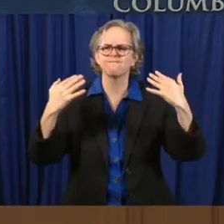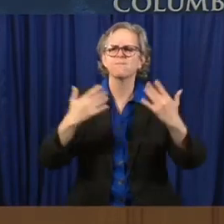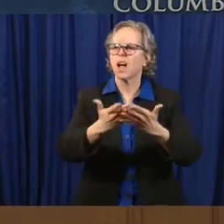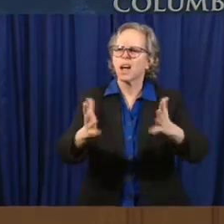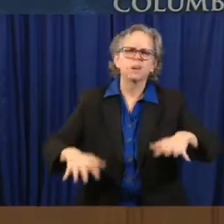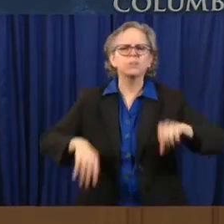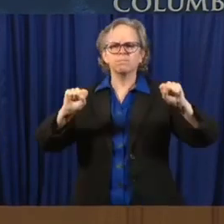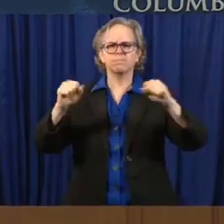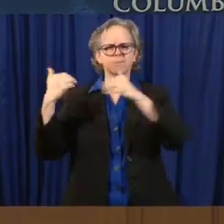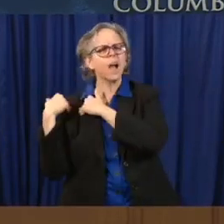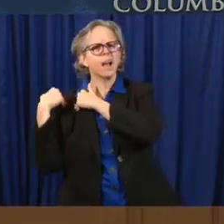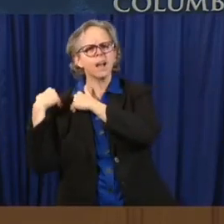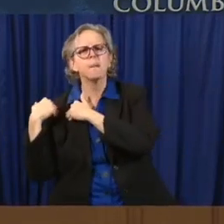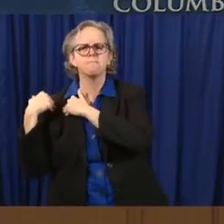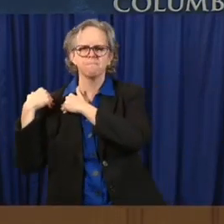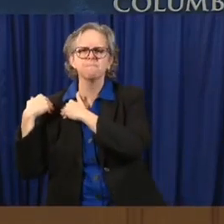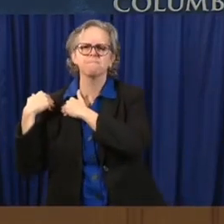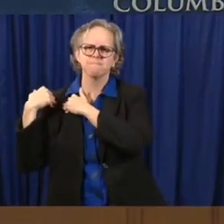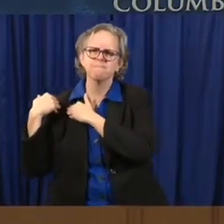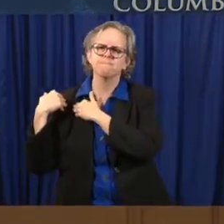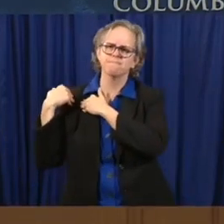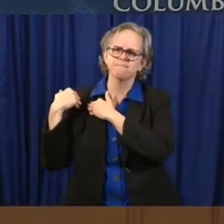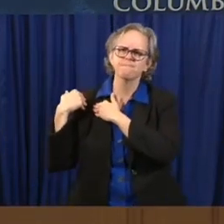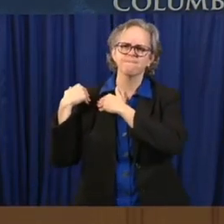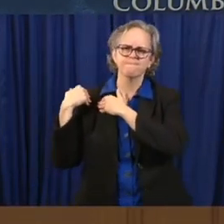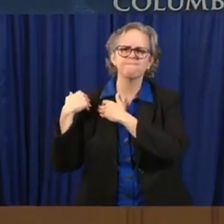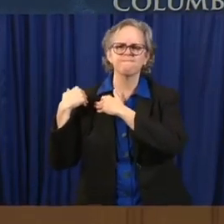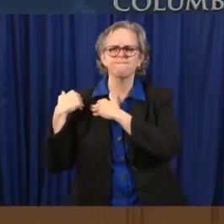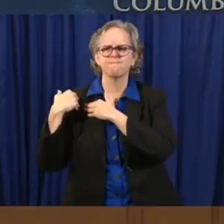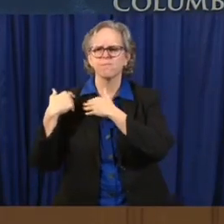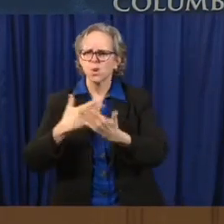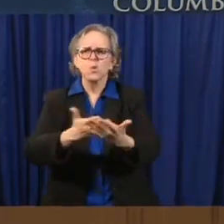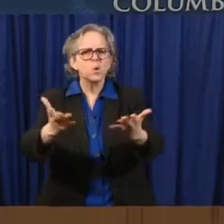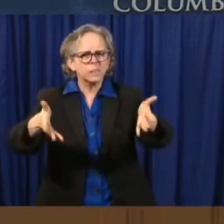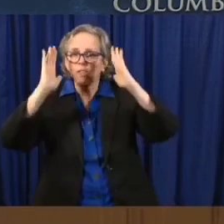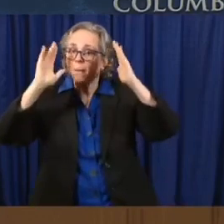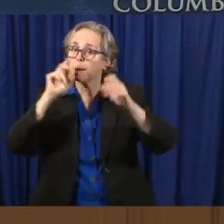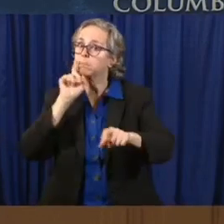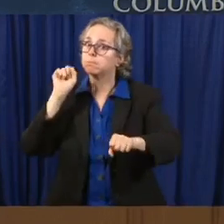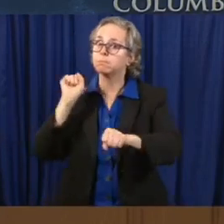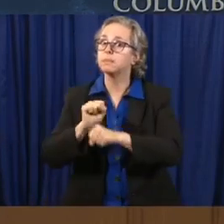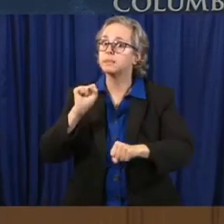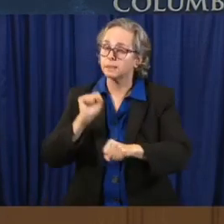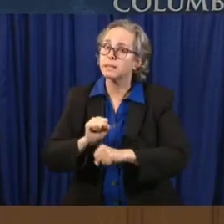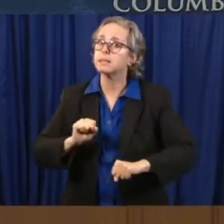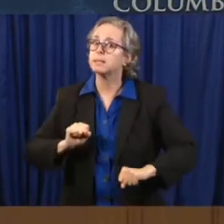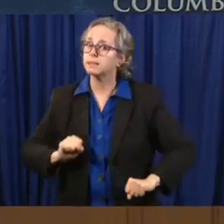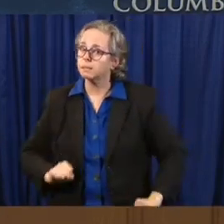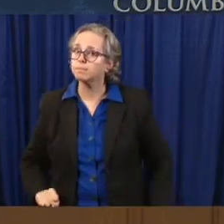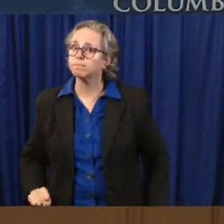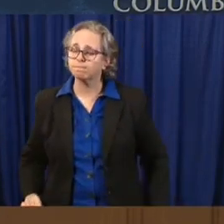song I wrote a while ago, and I've revamped the ending for our current situation. It's called Rise Up.